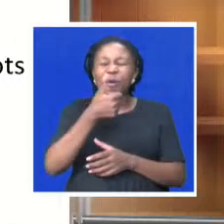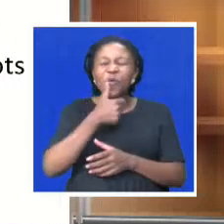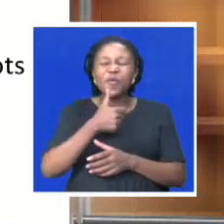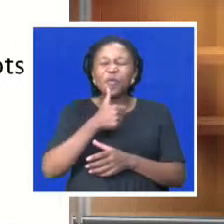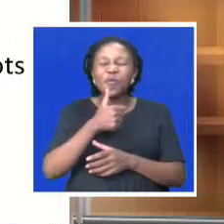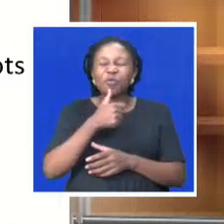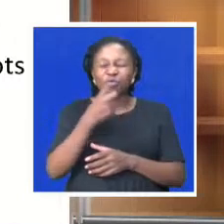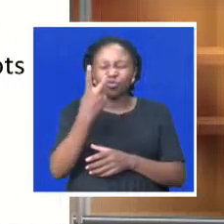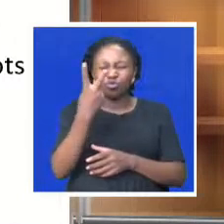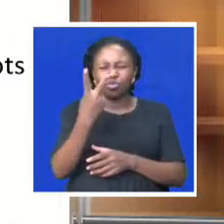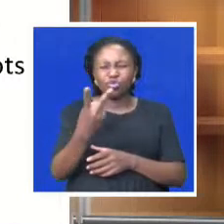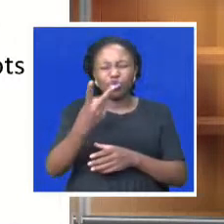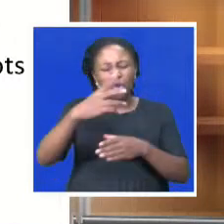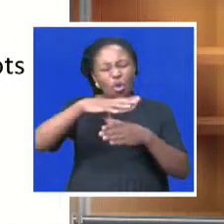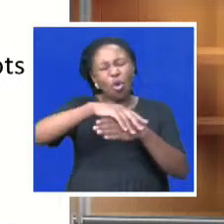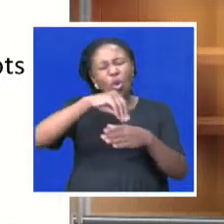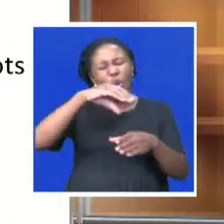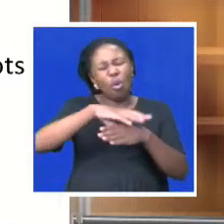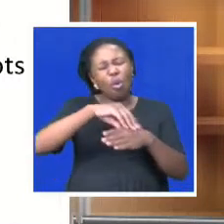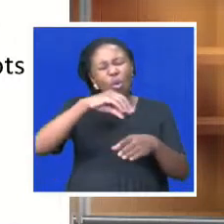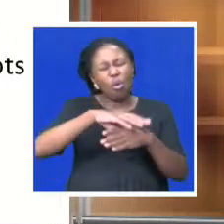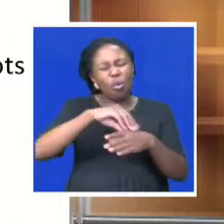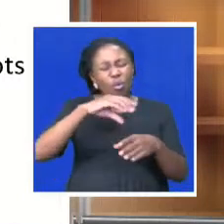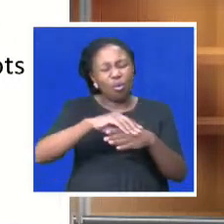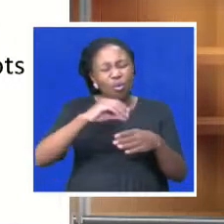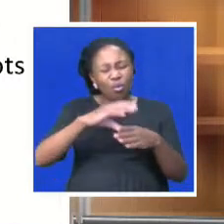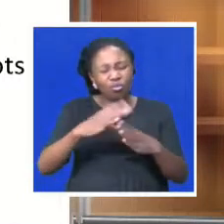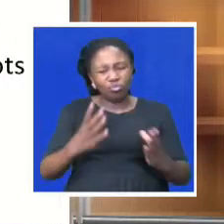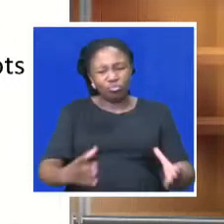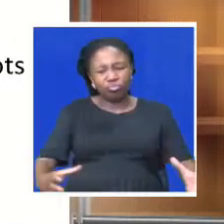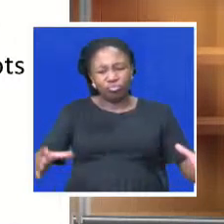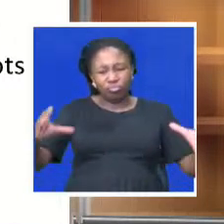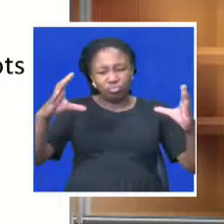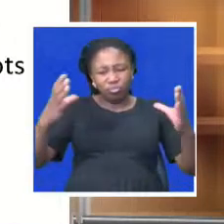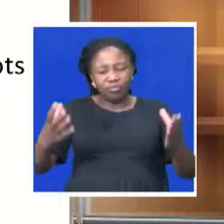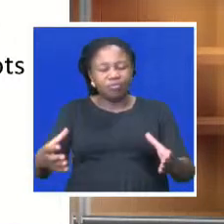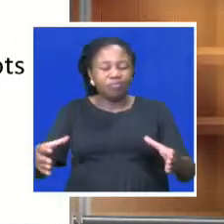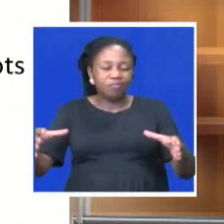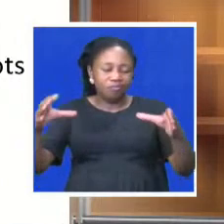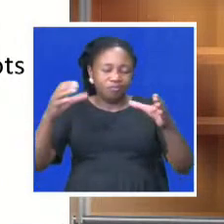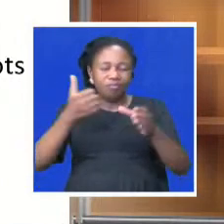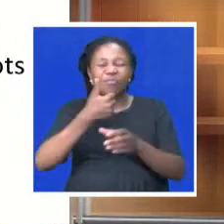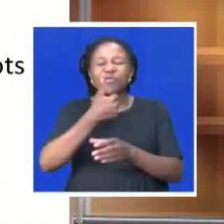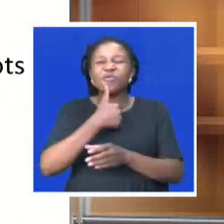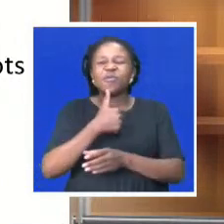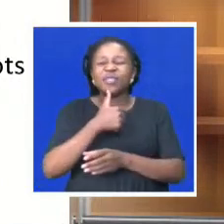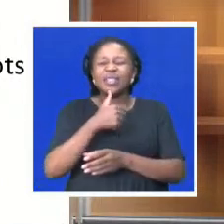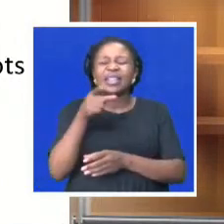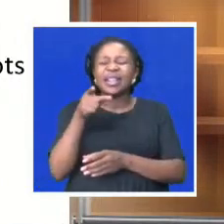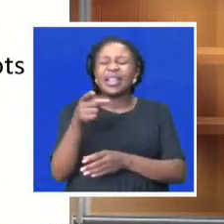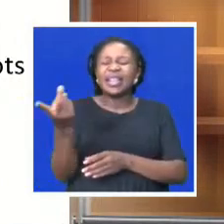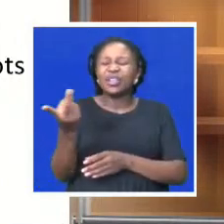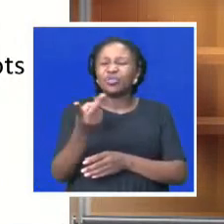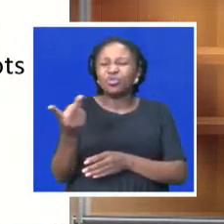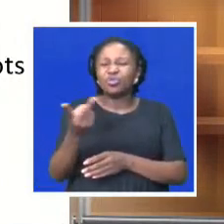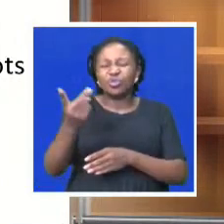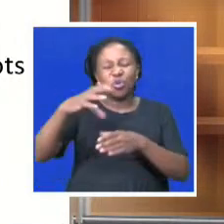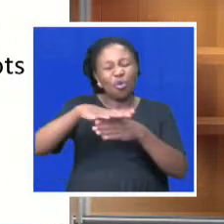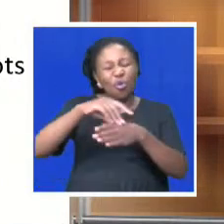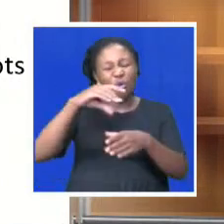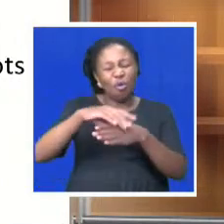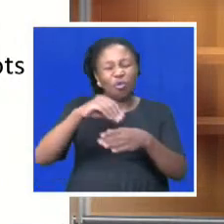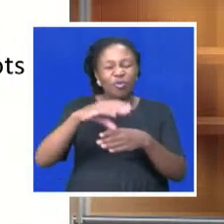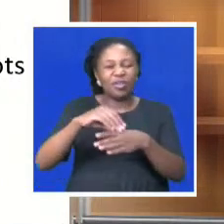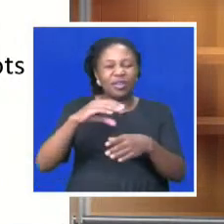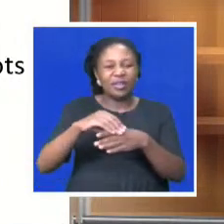old clay pots that had been used for this job for so many years. The clay